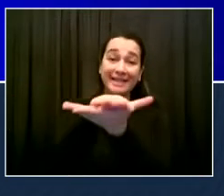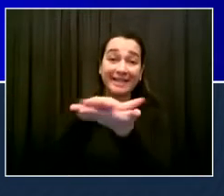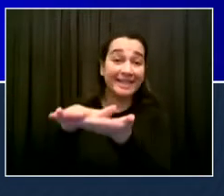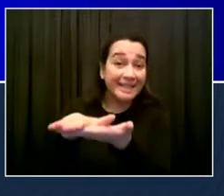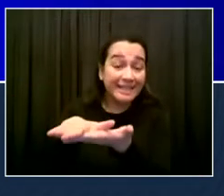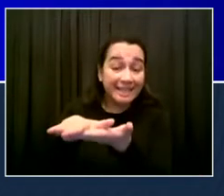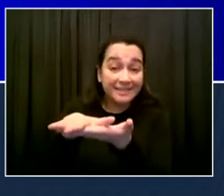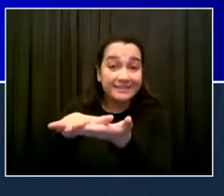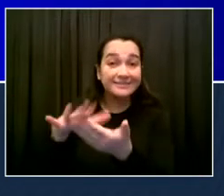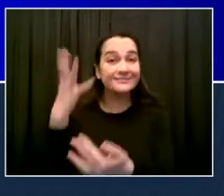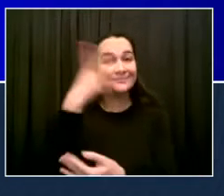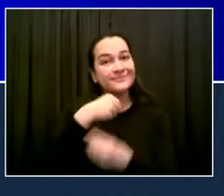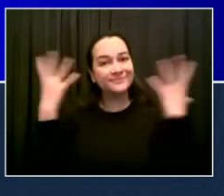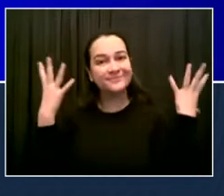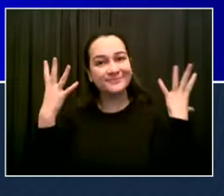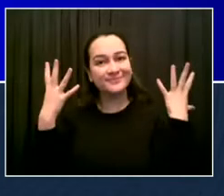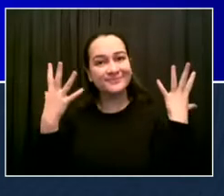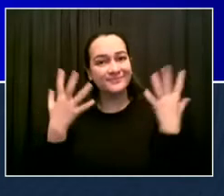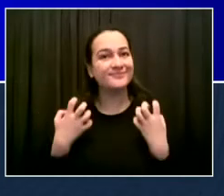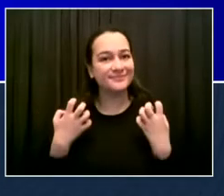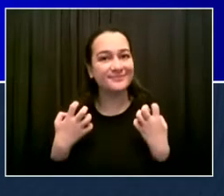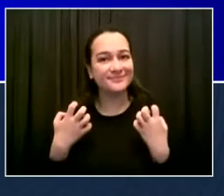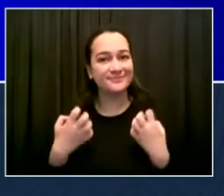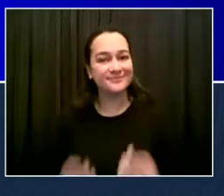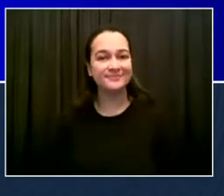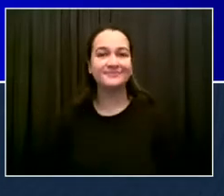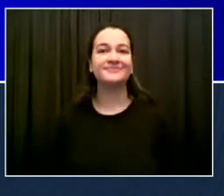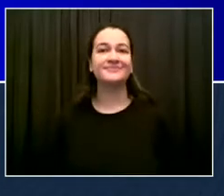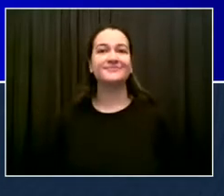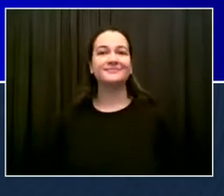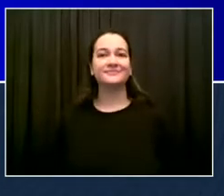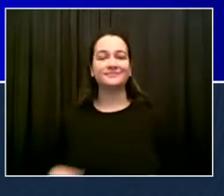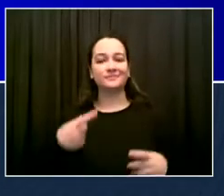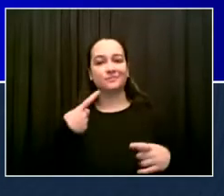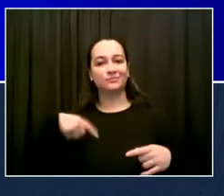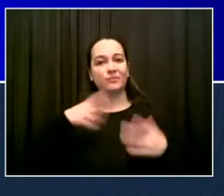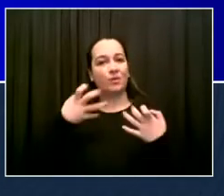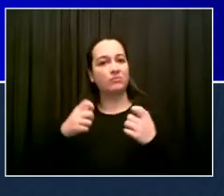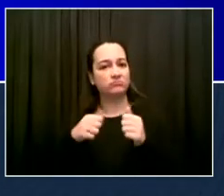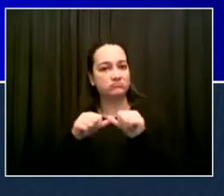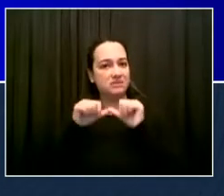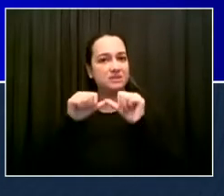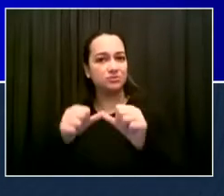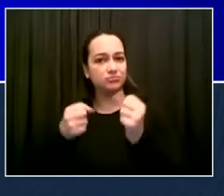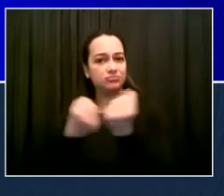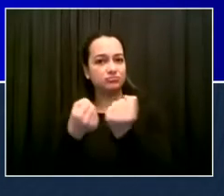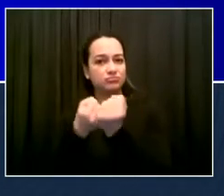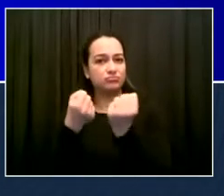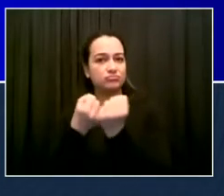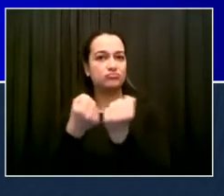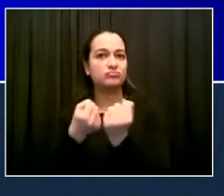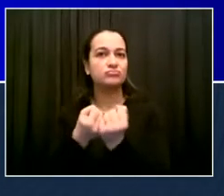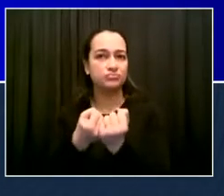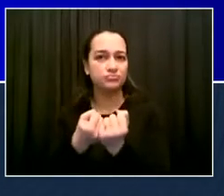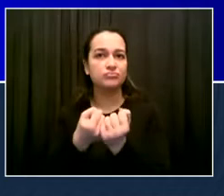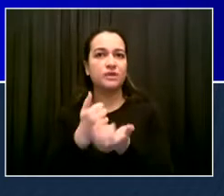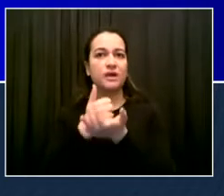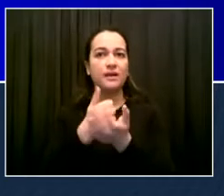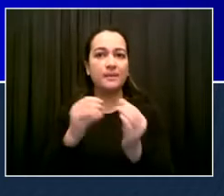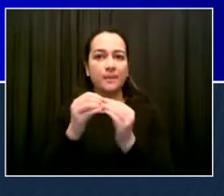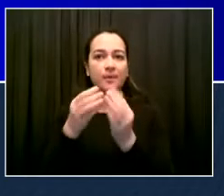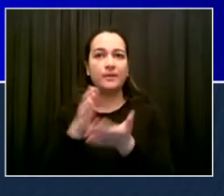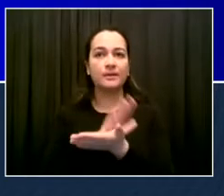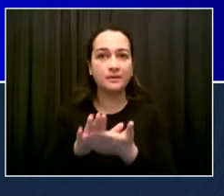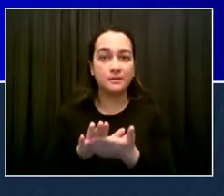said, with this new asset, we'll be able to do even more of that. And we strongly encourage any community group to go to